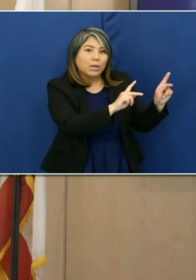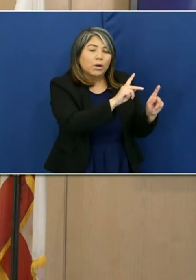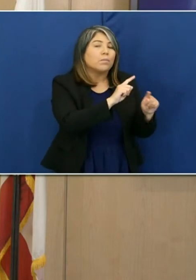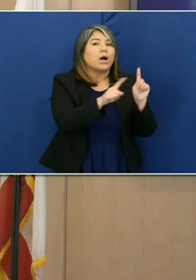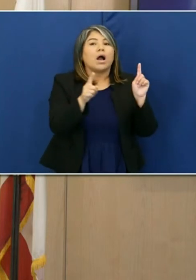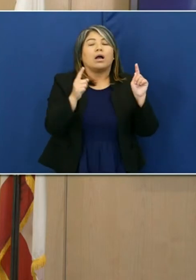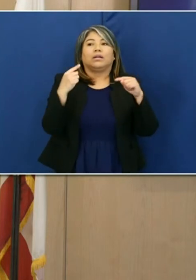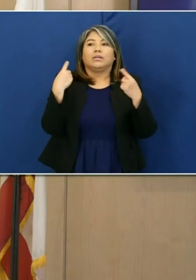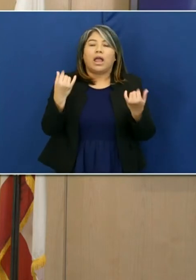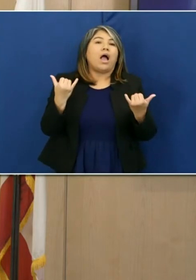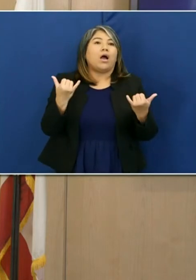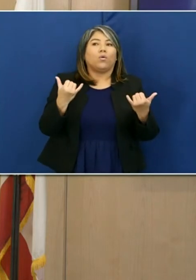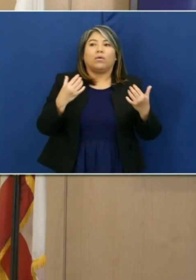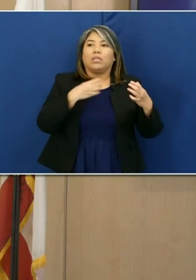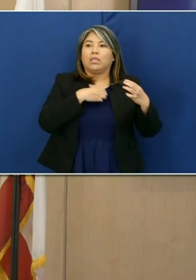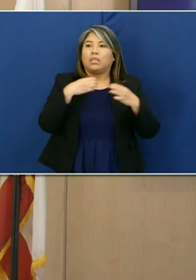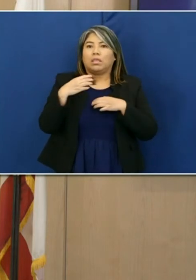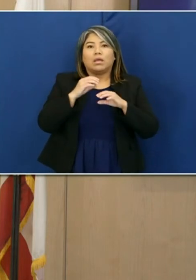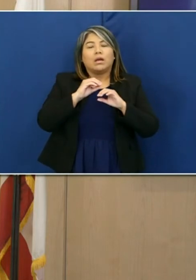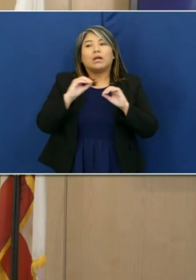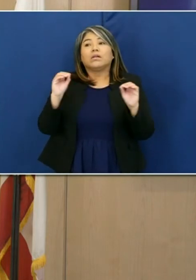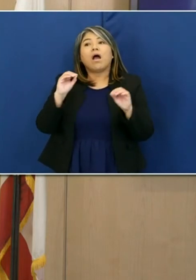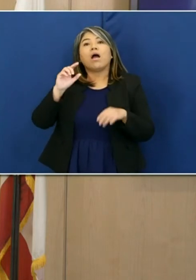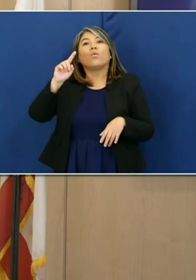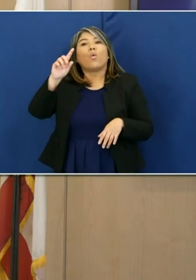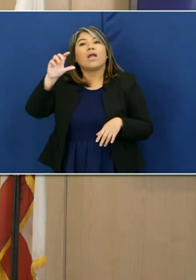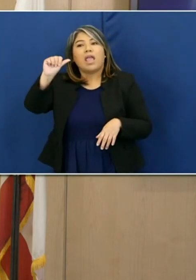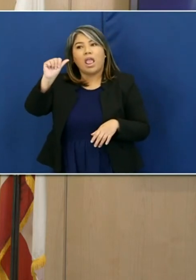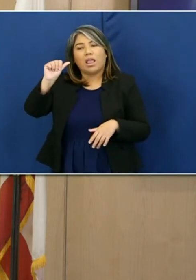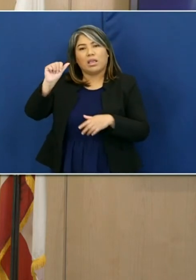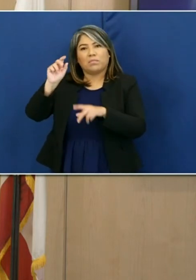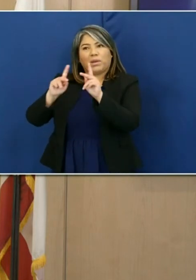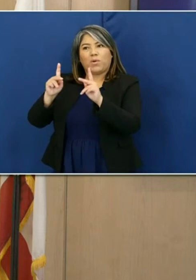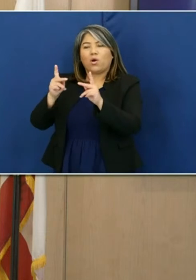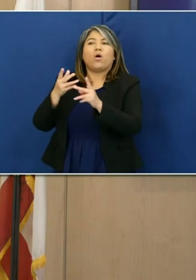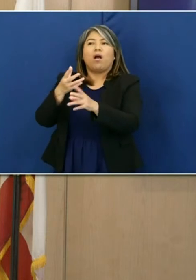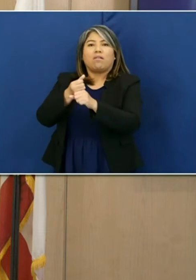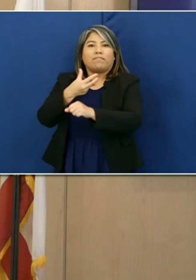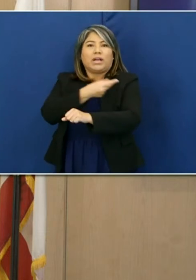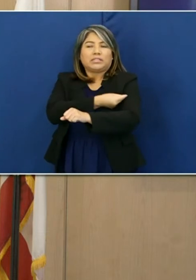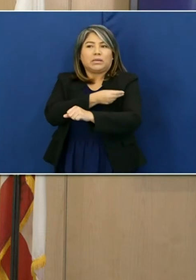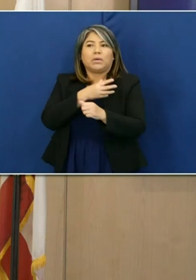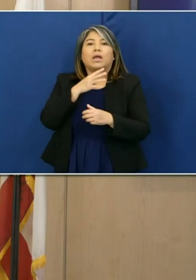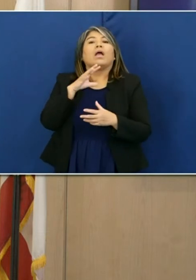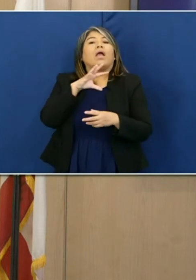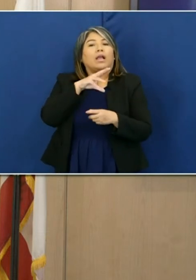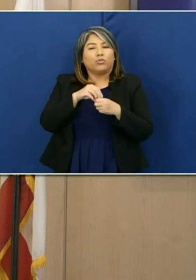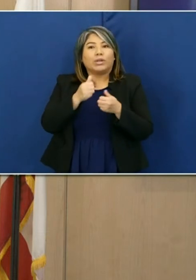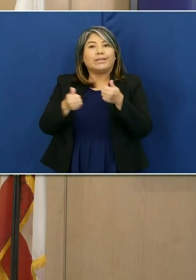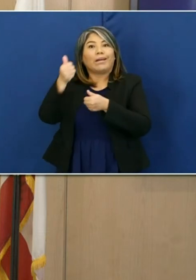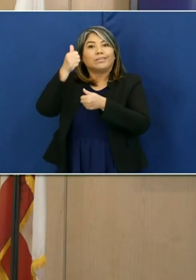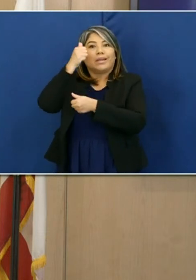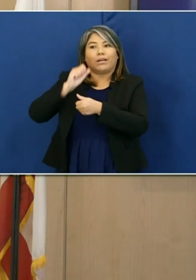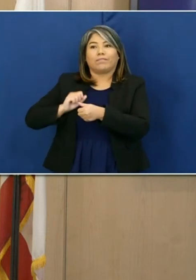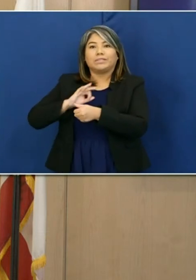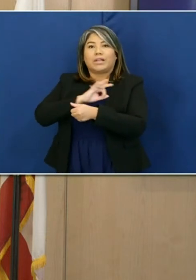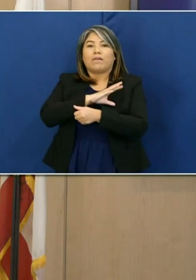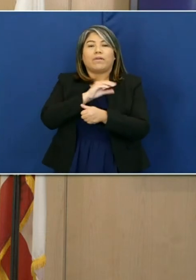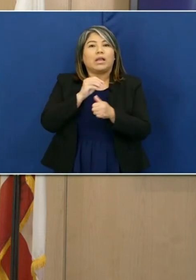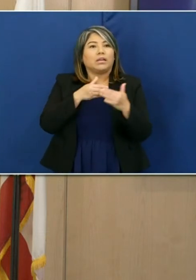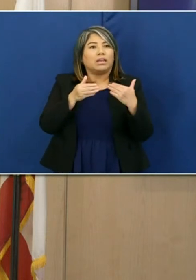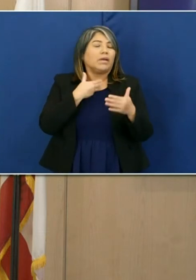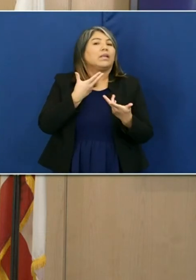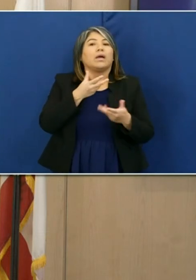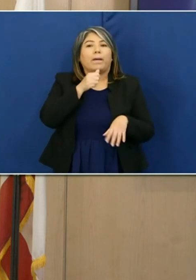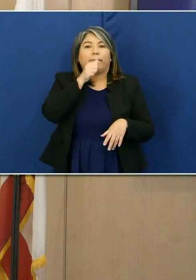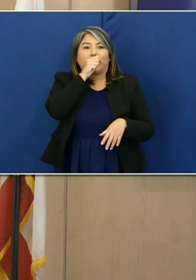been allegations that other non-1A recipients have gotten the vaccine from Sharp, including executive staff and even personal